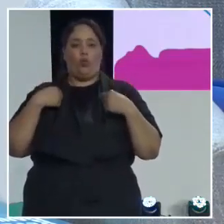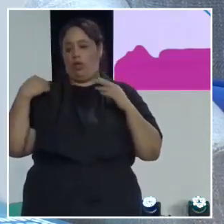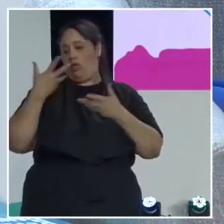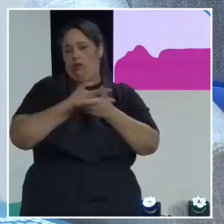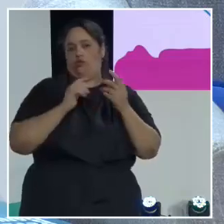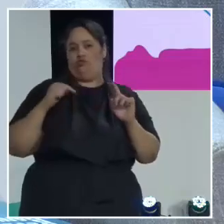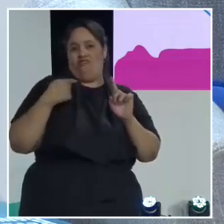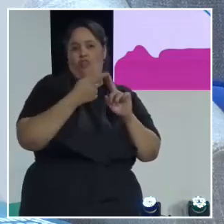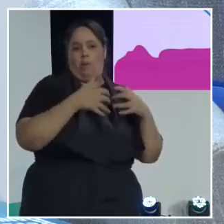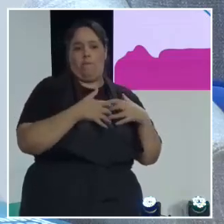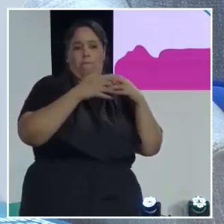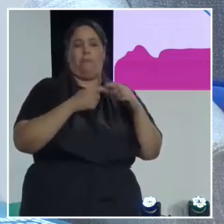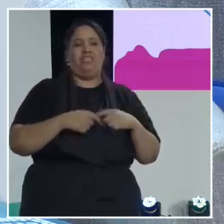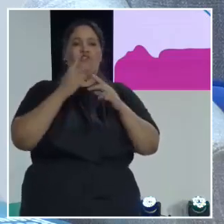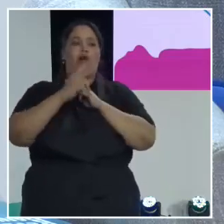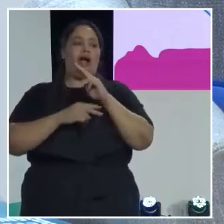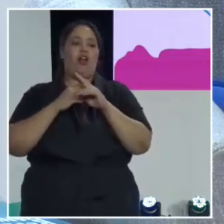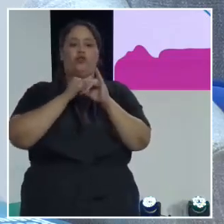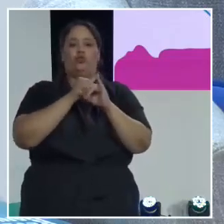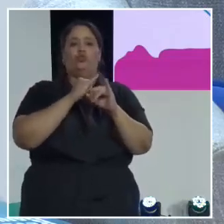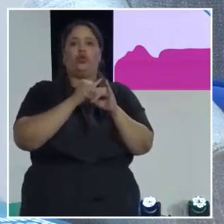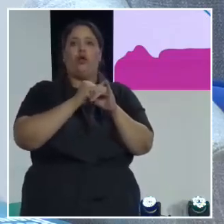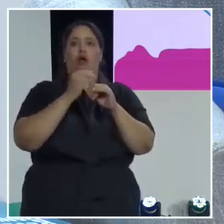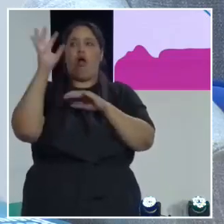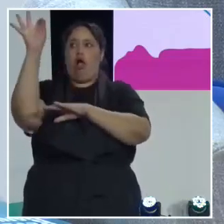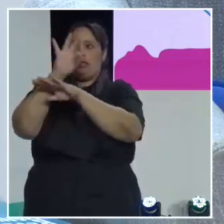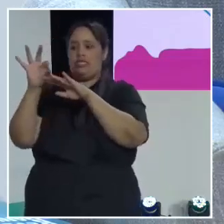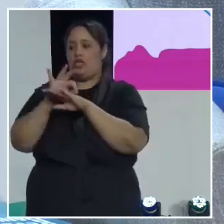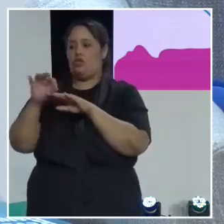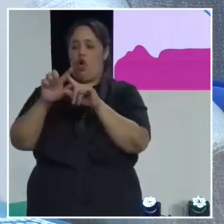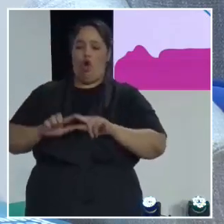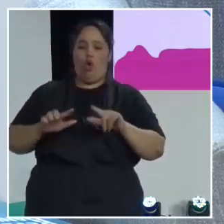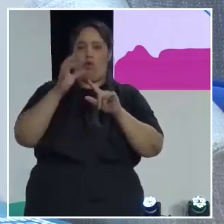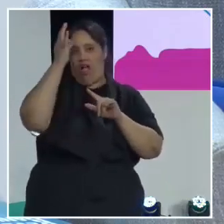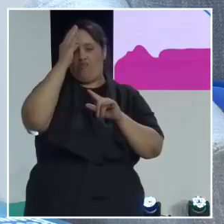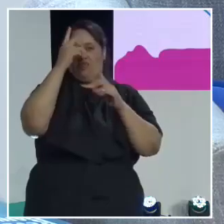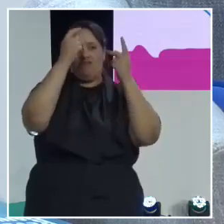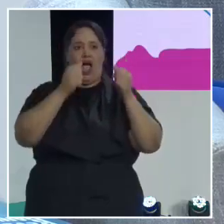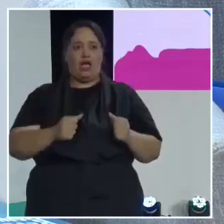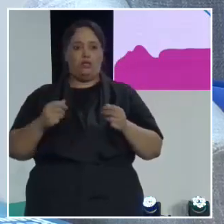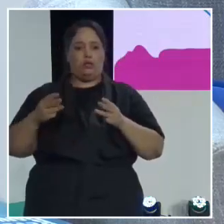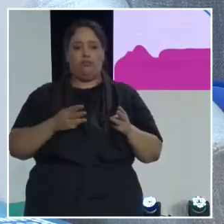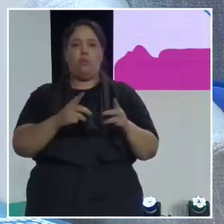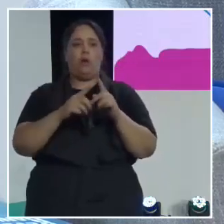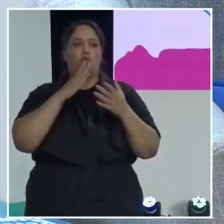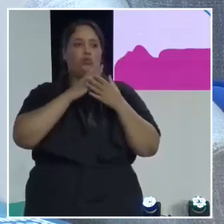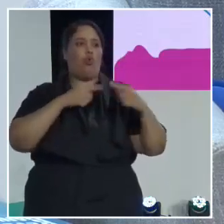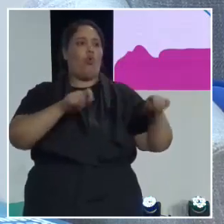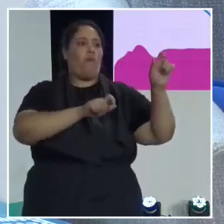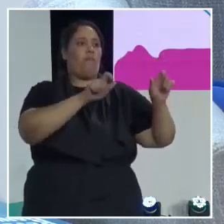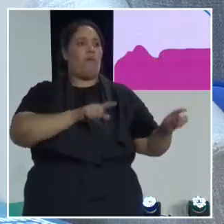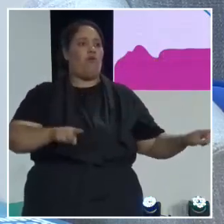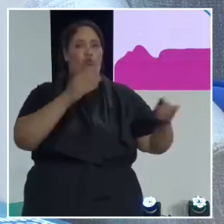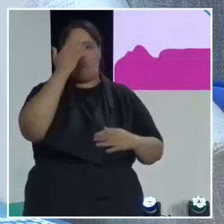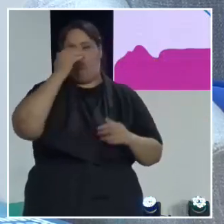of institutional architecture in China with the LGFVs, the local government financing vehicles. I'm sure there are people in this room who know